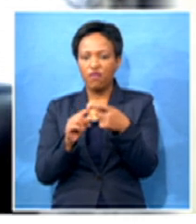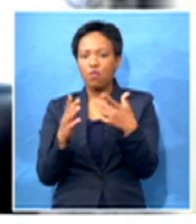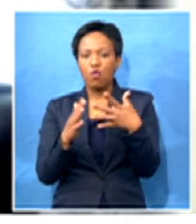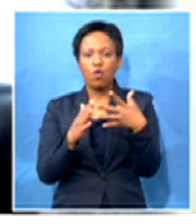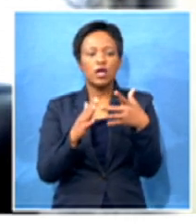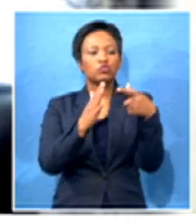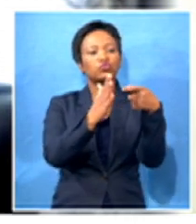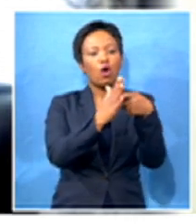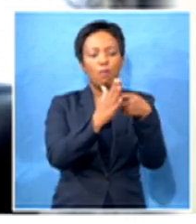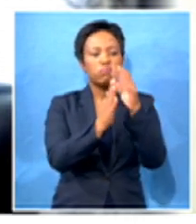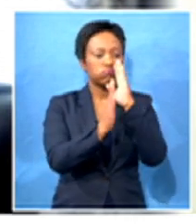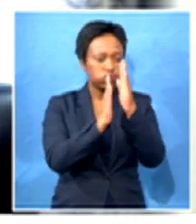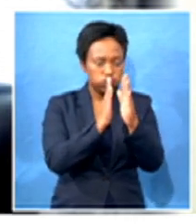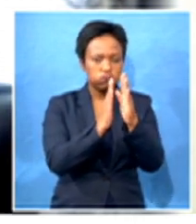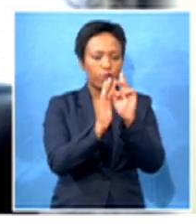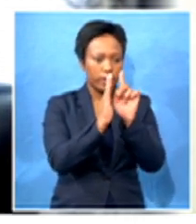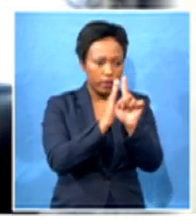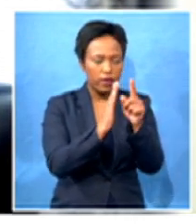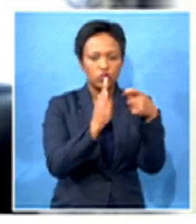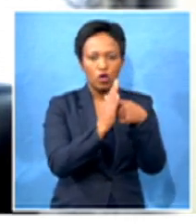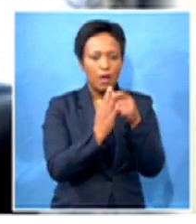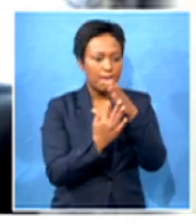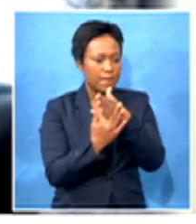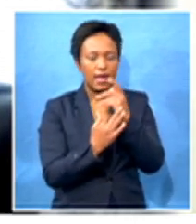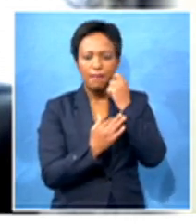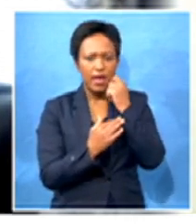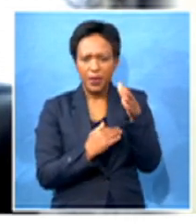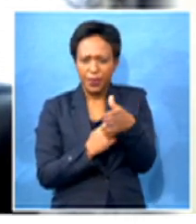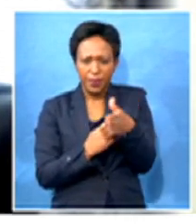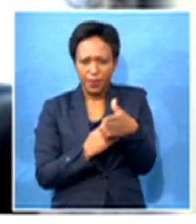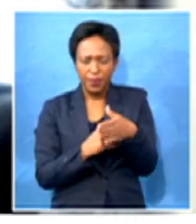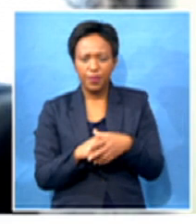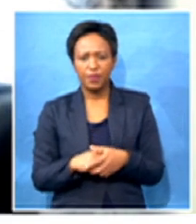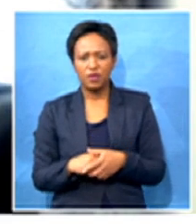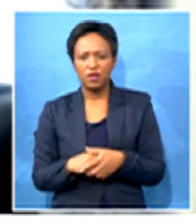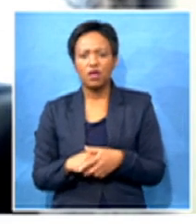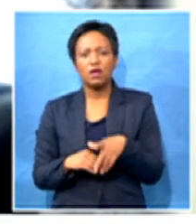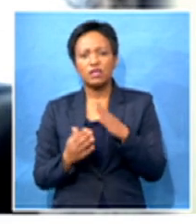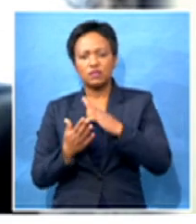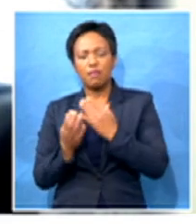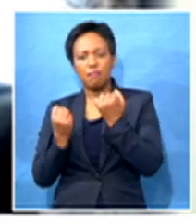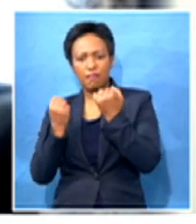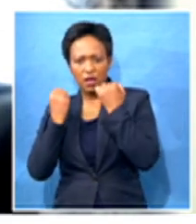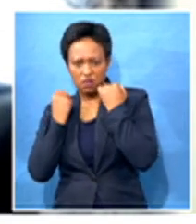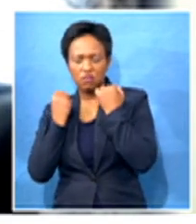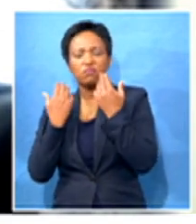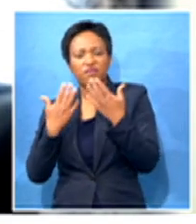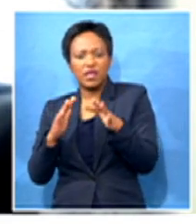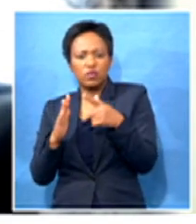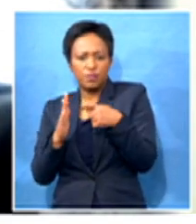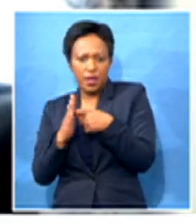retailers direct with no middlemen. So there were some blankets which were bought